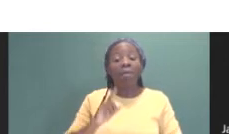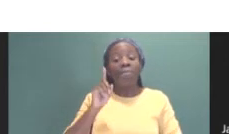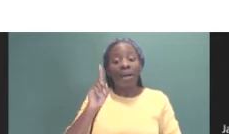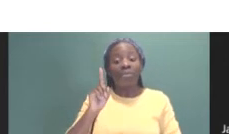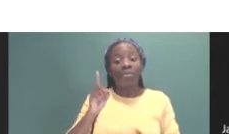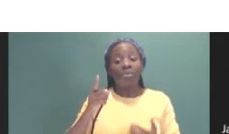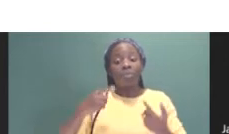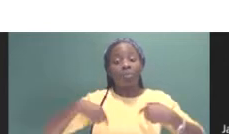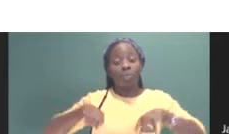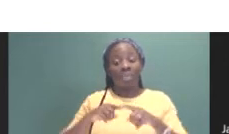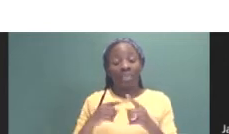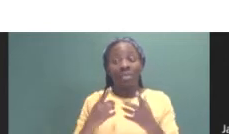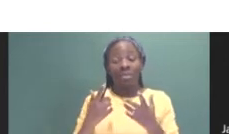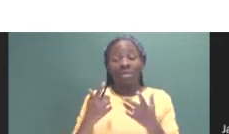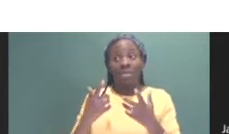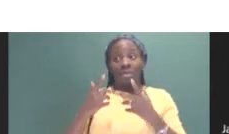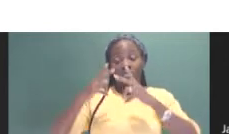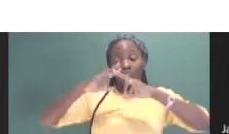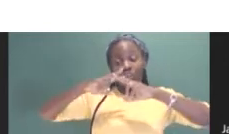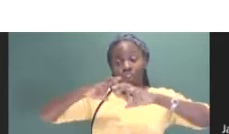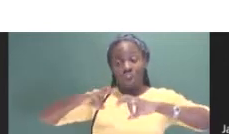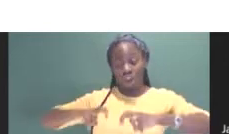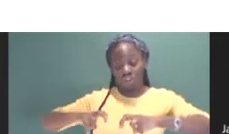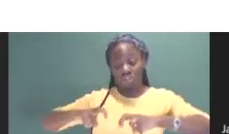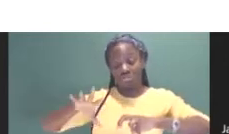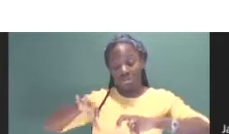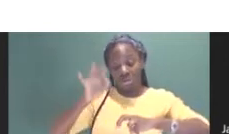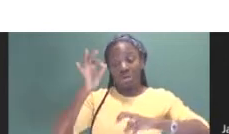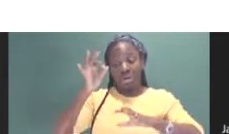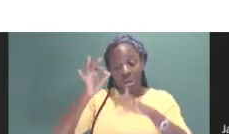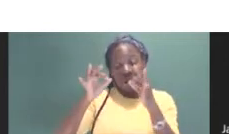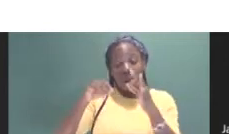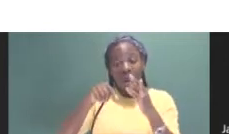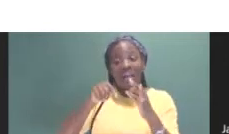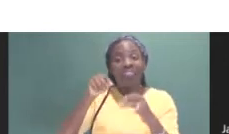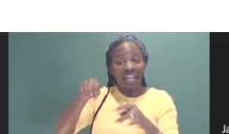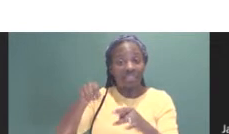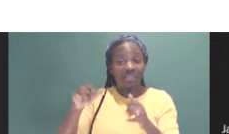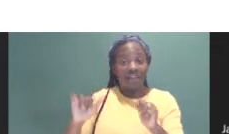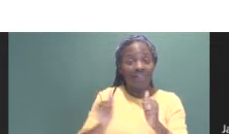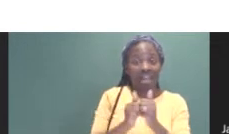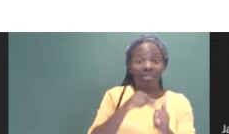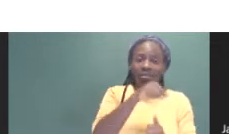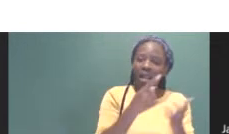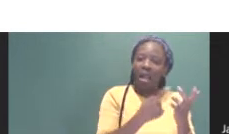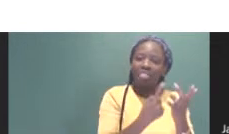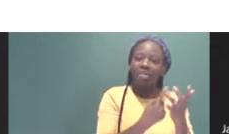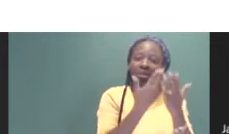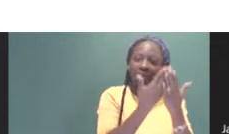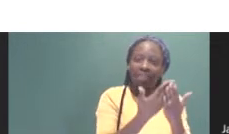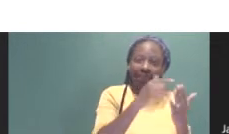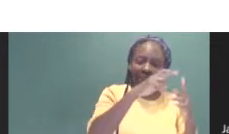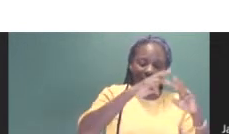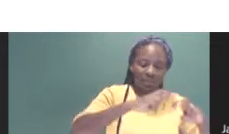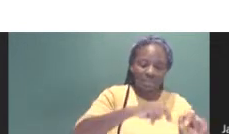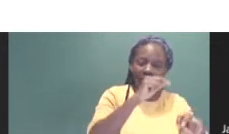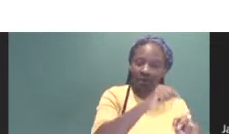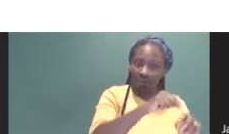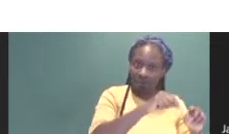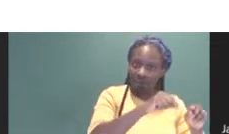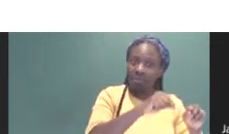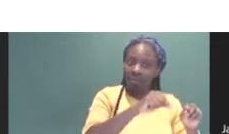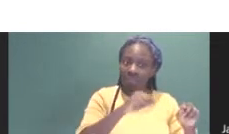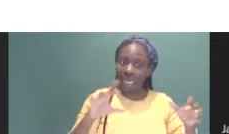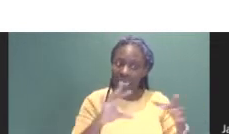is that, and I mean, this is validated by other studies that took place in South Africa during the past